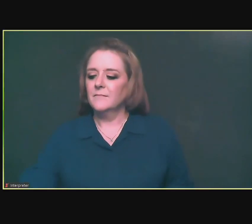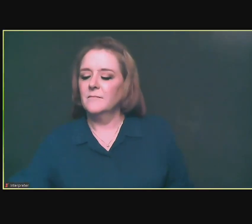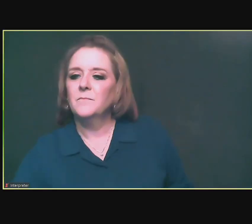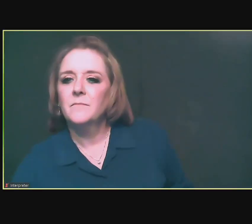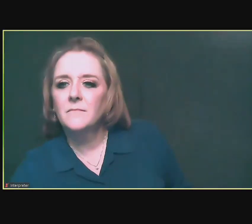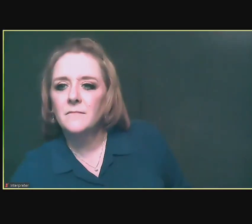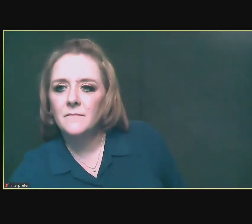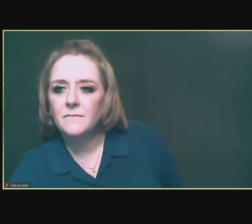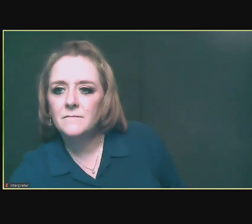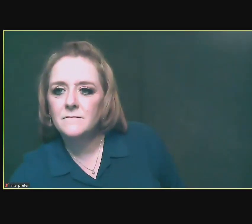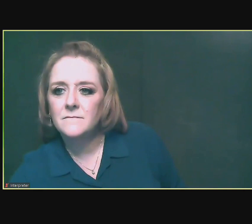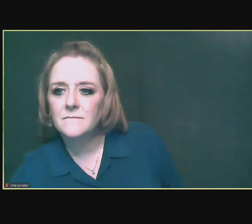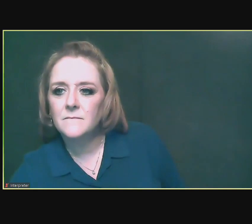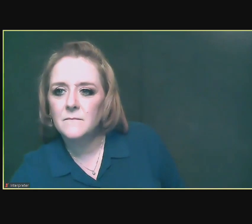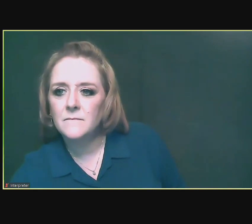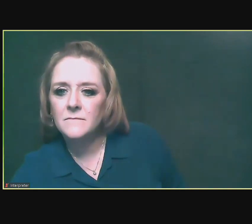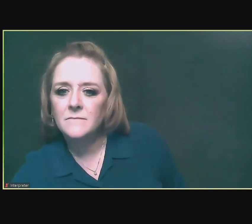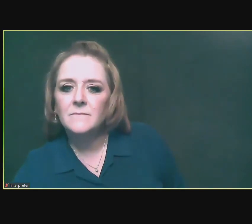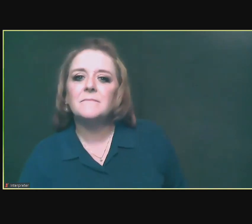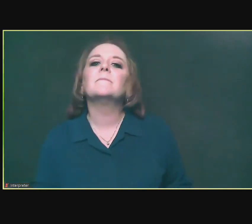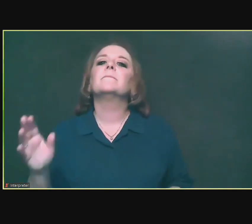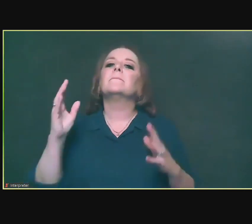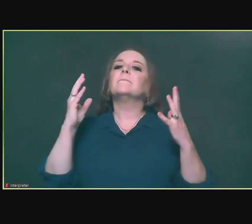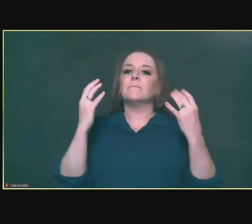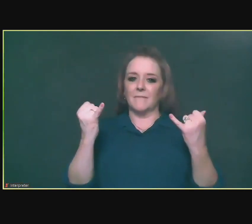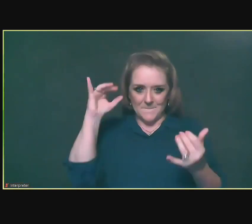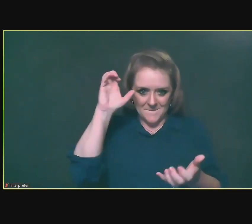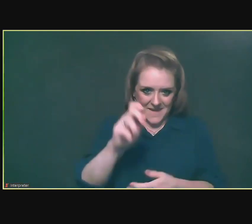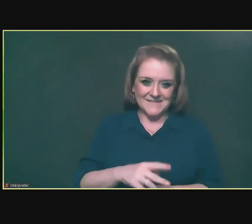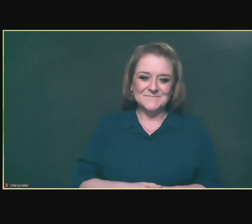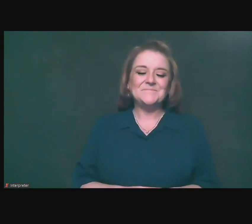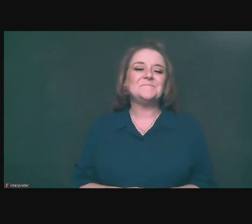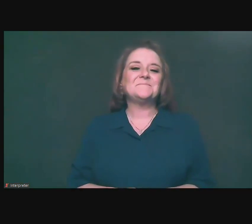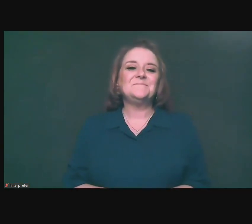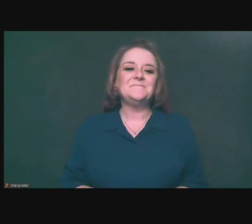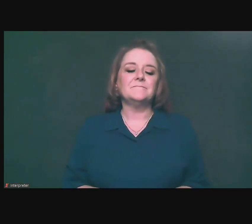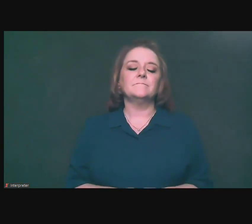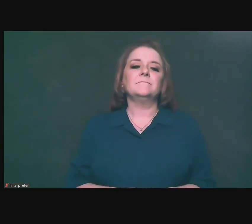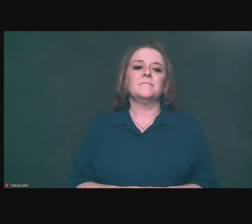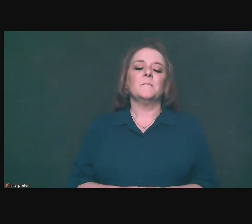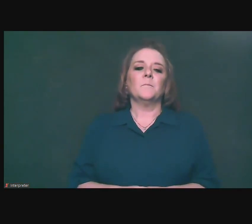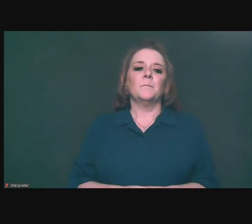Okay, I believe I'm back now. And we want to